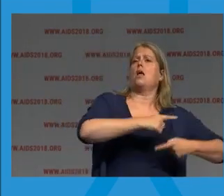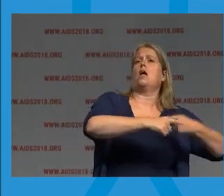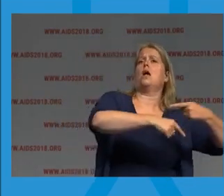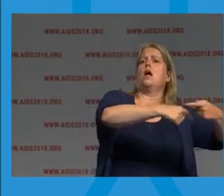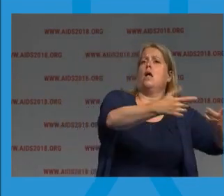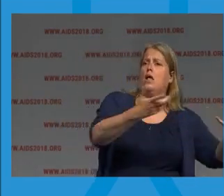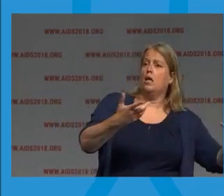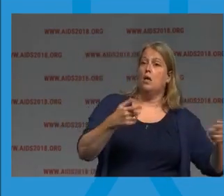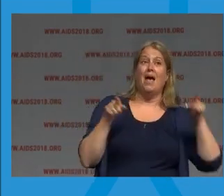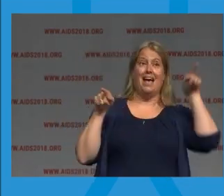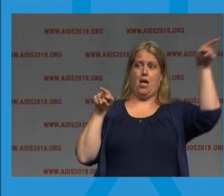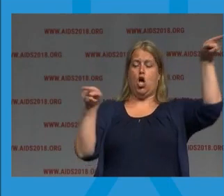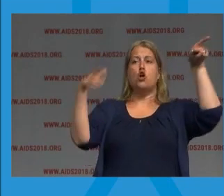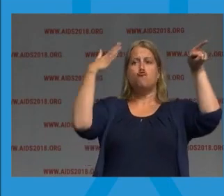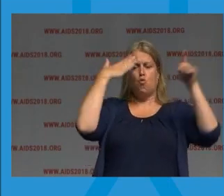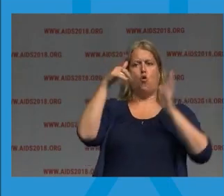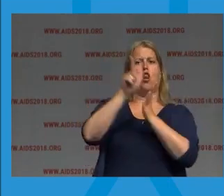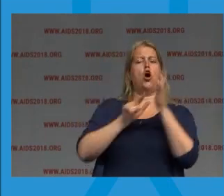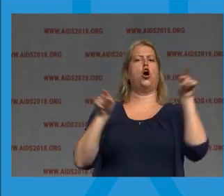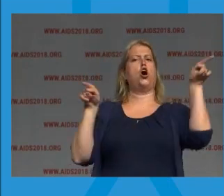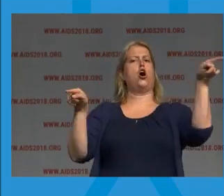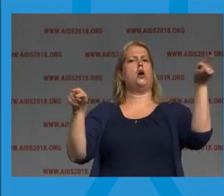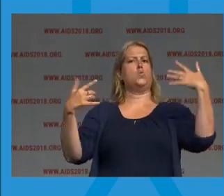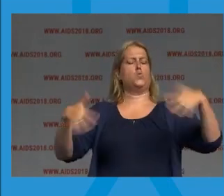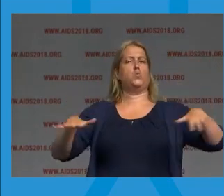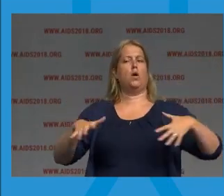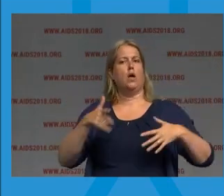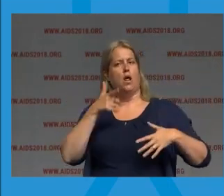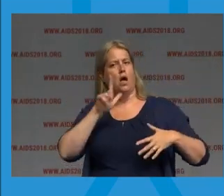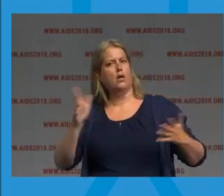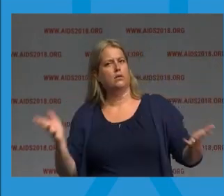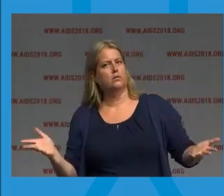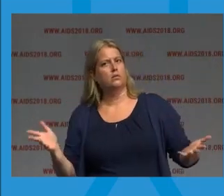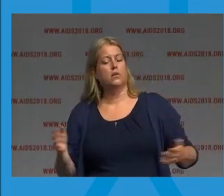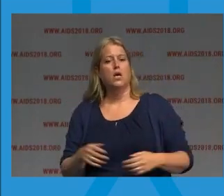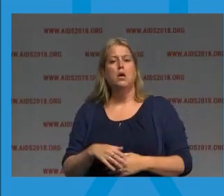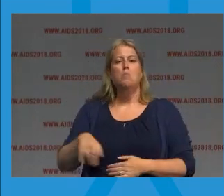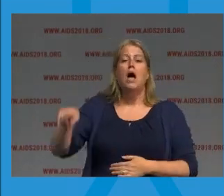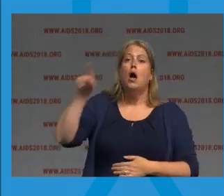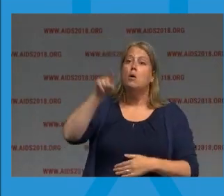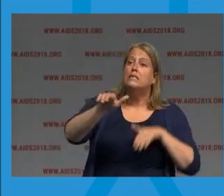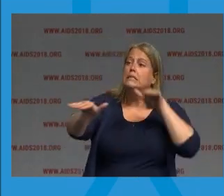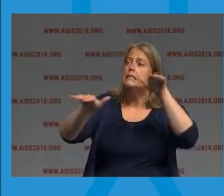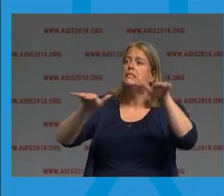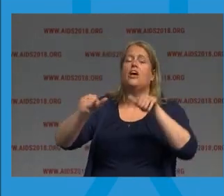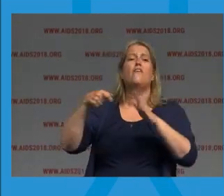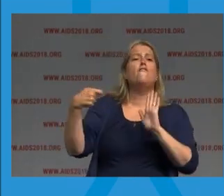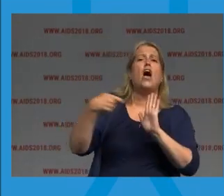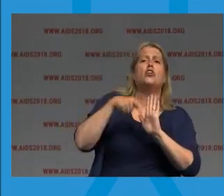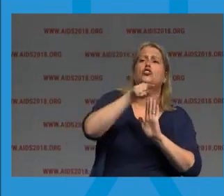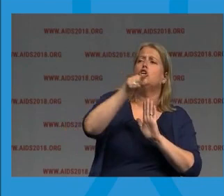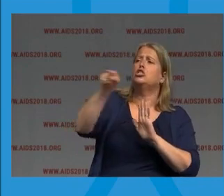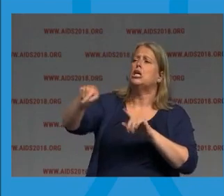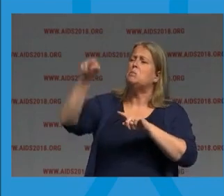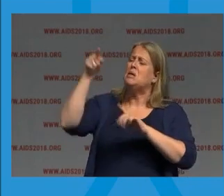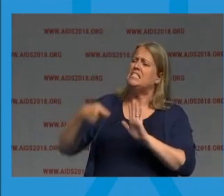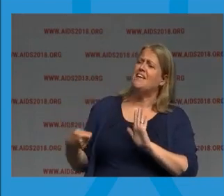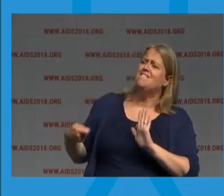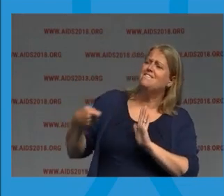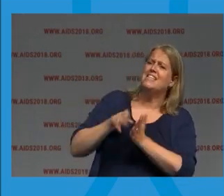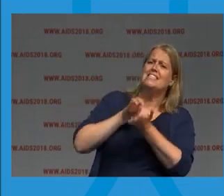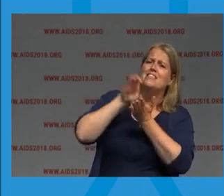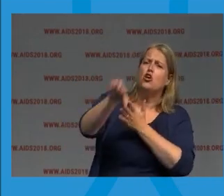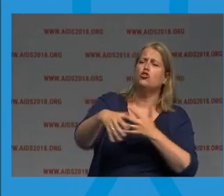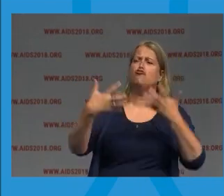knew about the law? So this proves to the point that funders, you must invest in structural remedies. You must